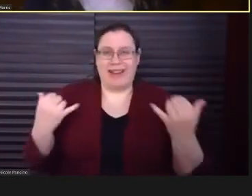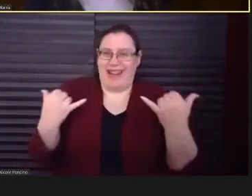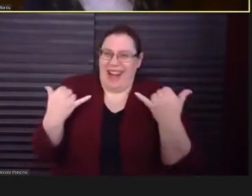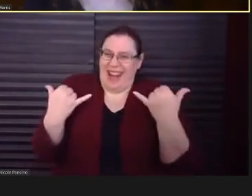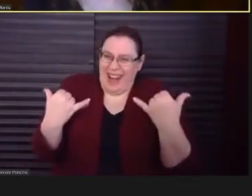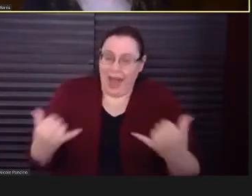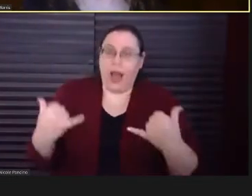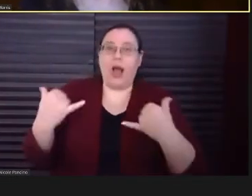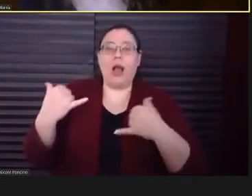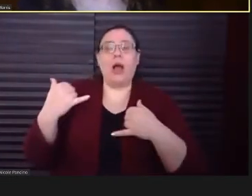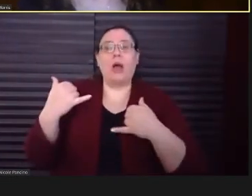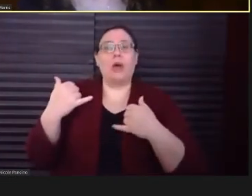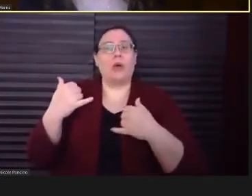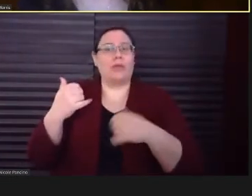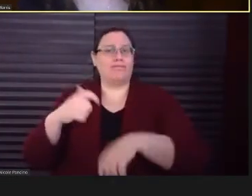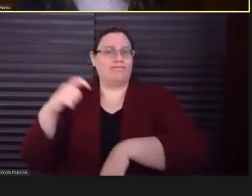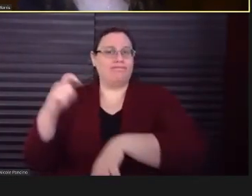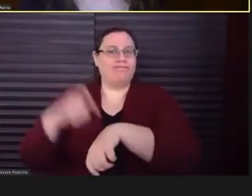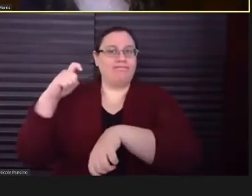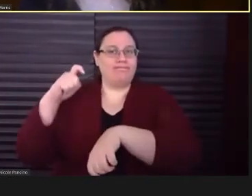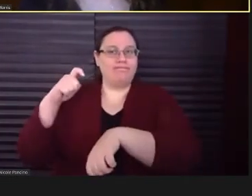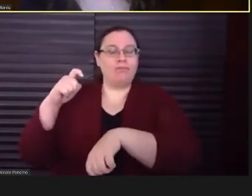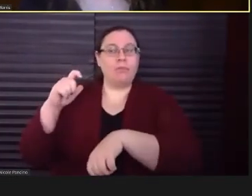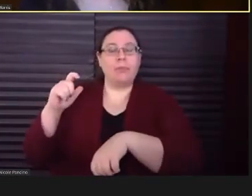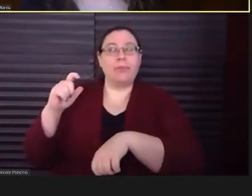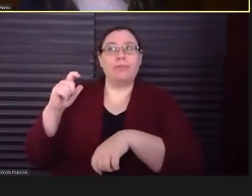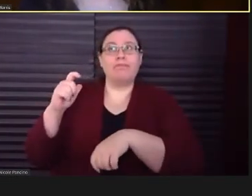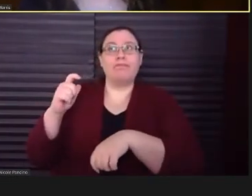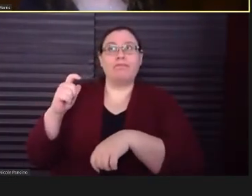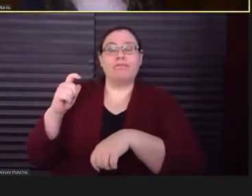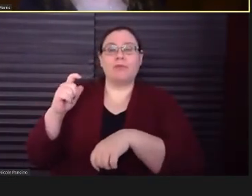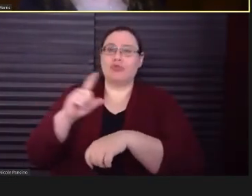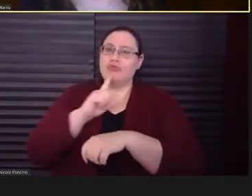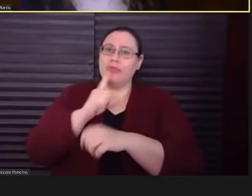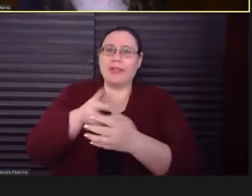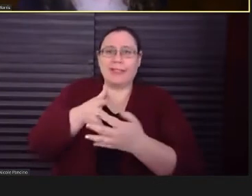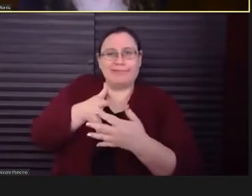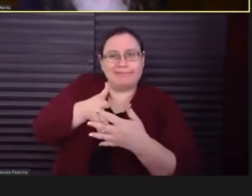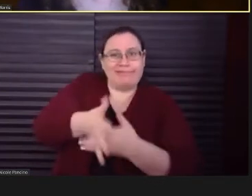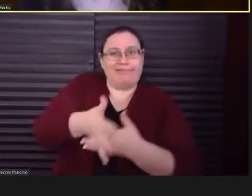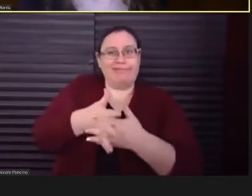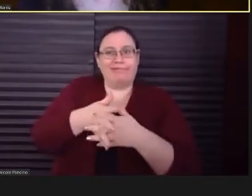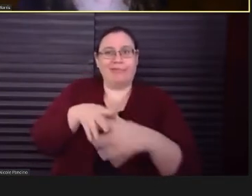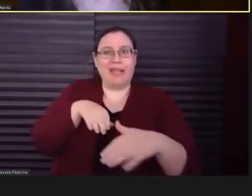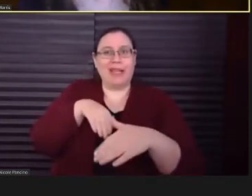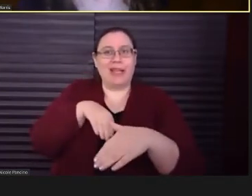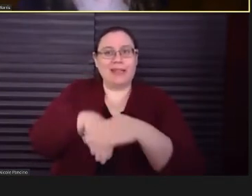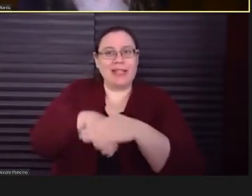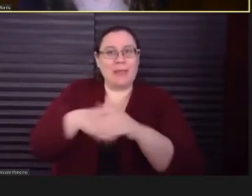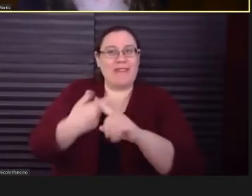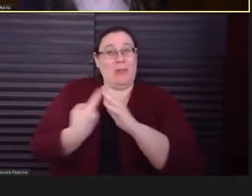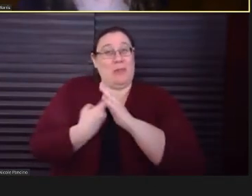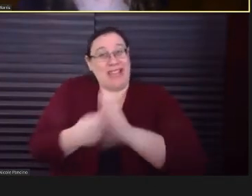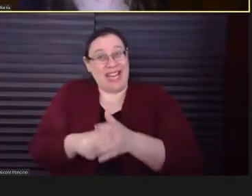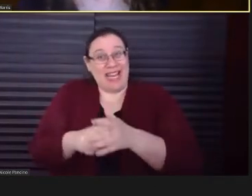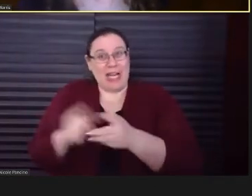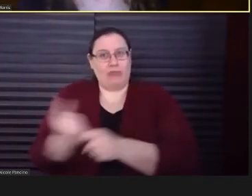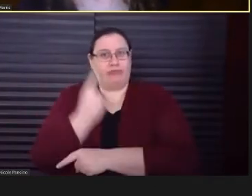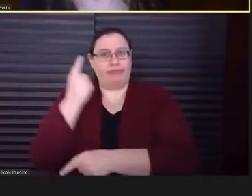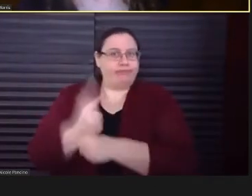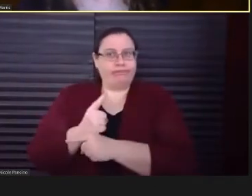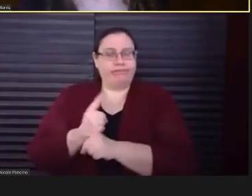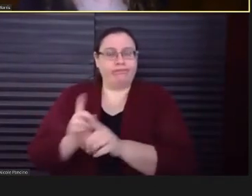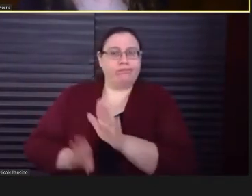is really the time to bake in accessibility the right way from the ground up for